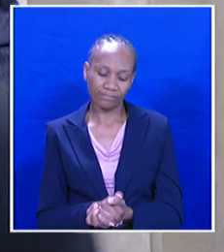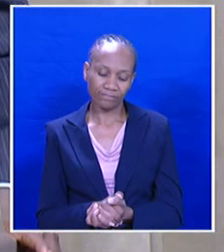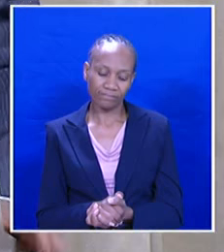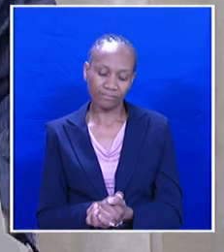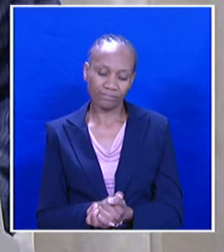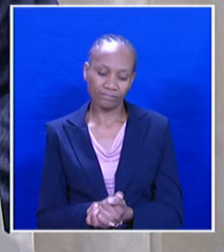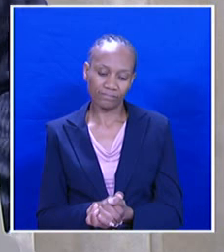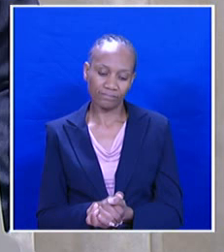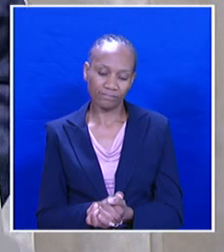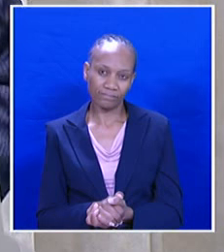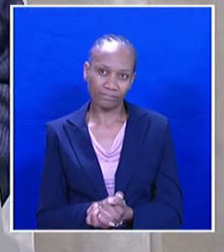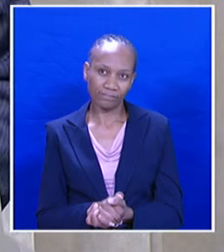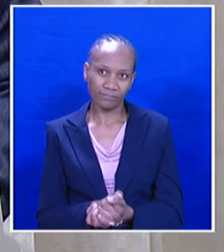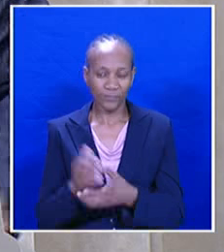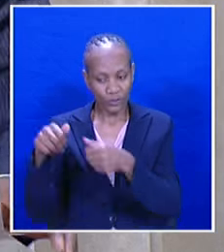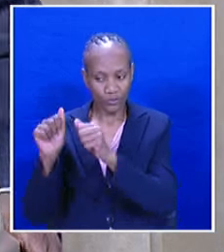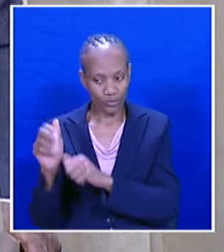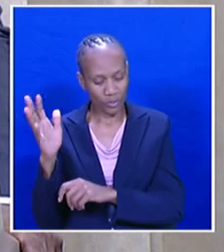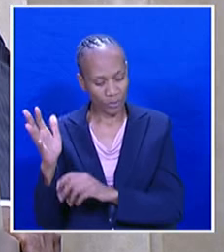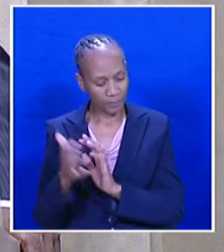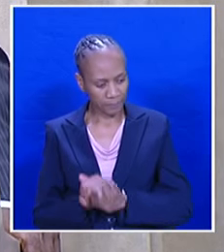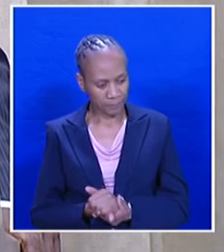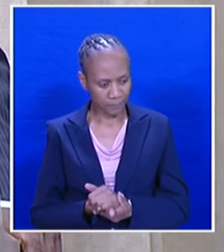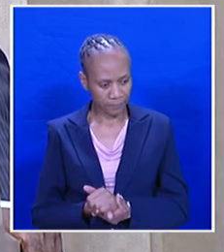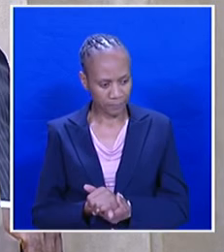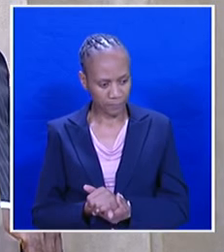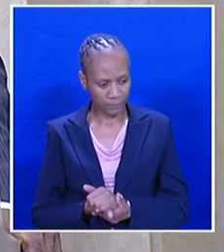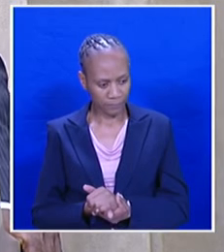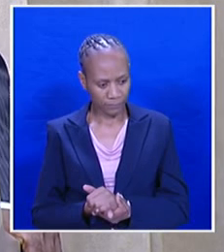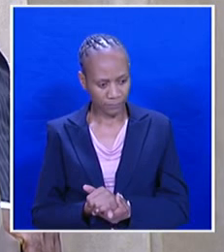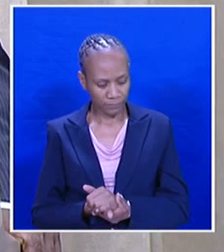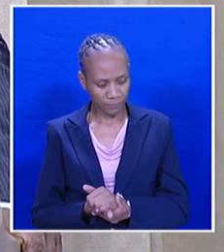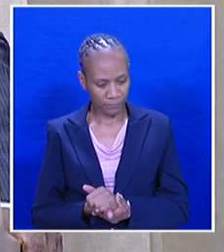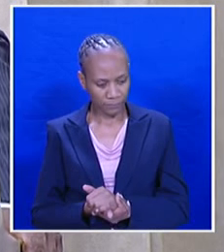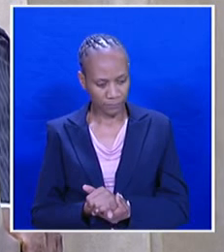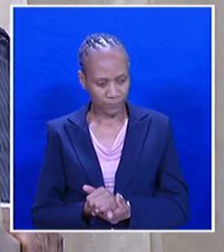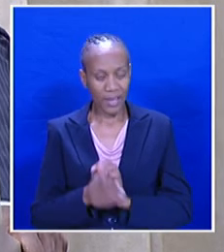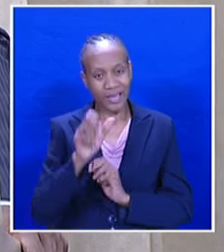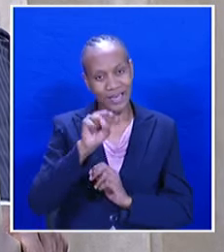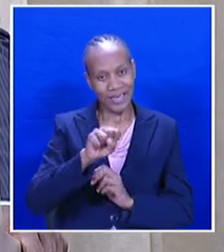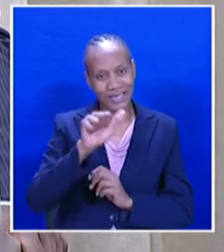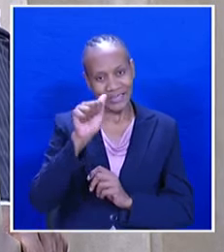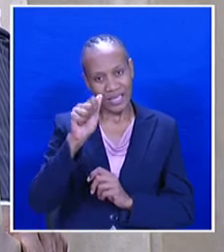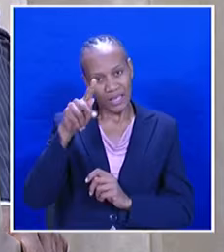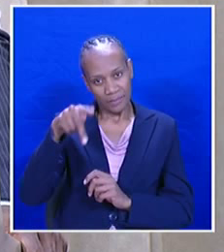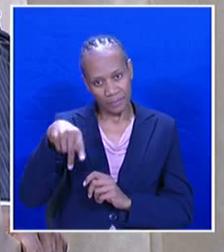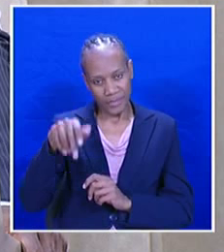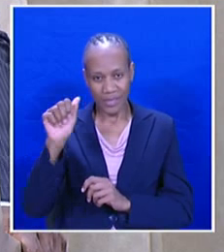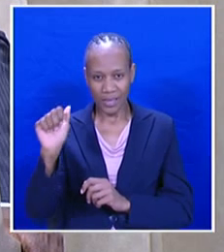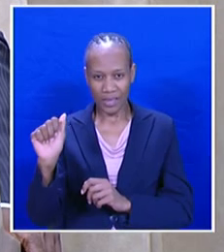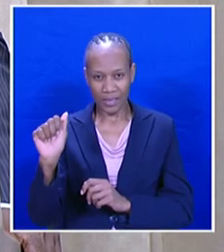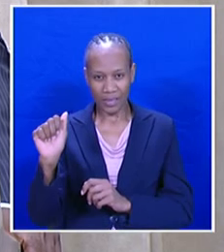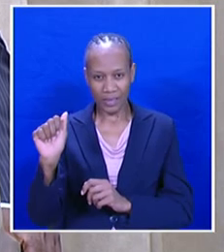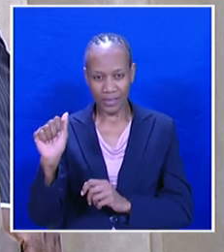Madam Chairperson, the South African Development Partnership Agency was established as a government